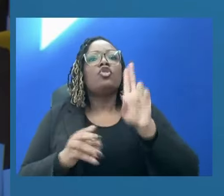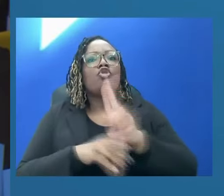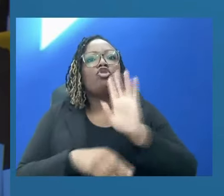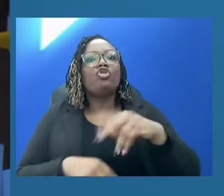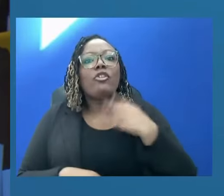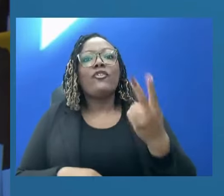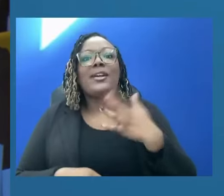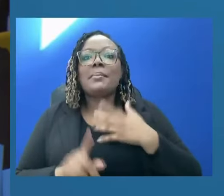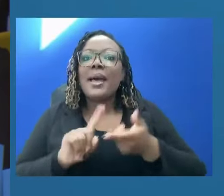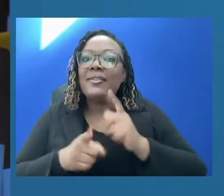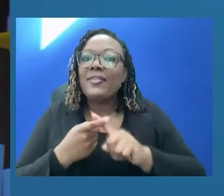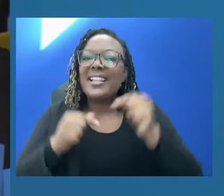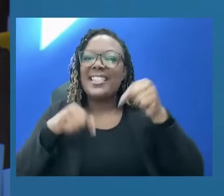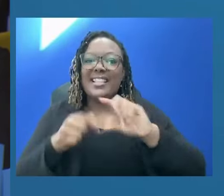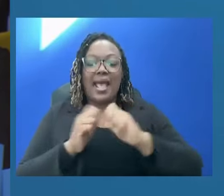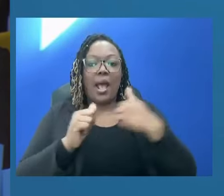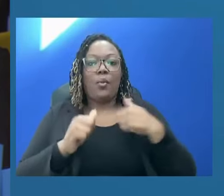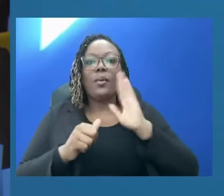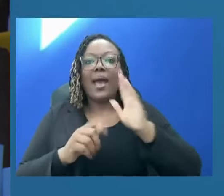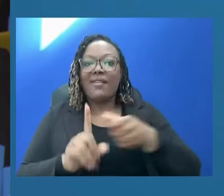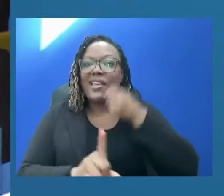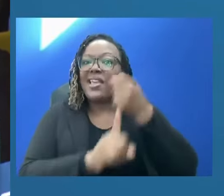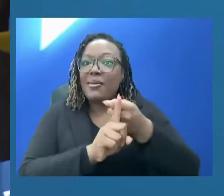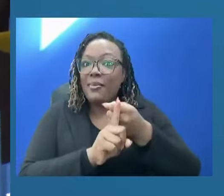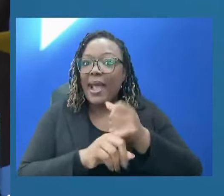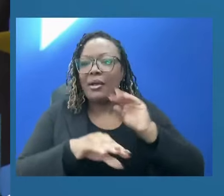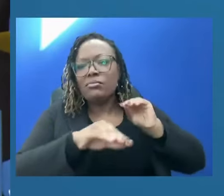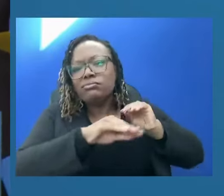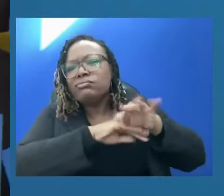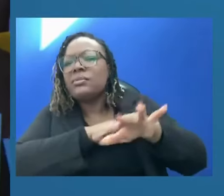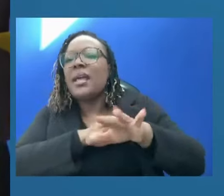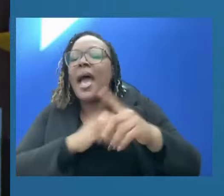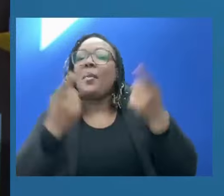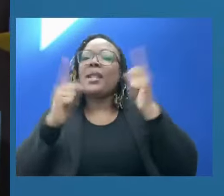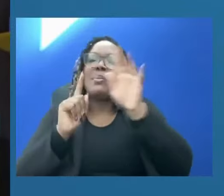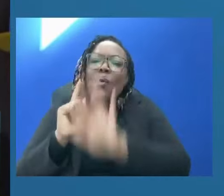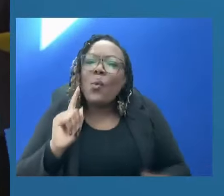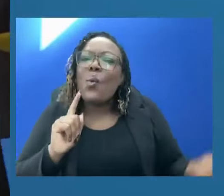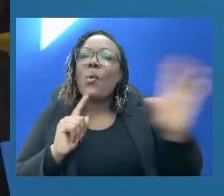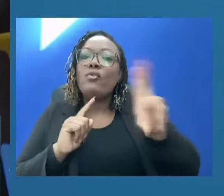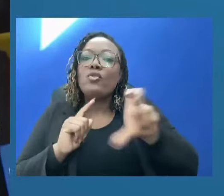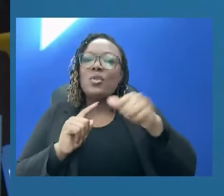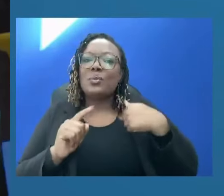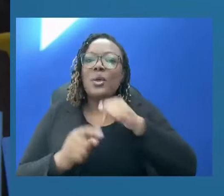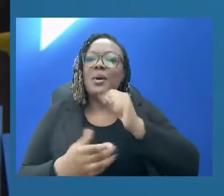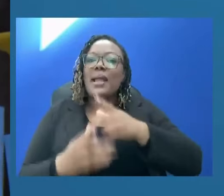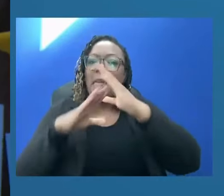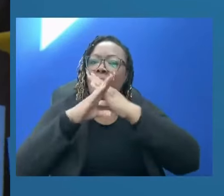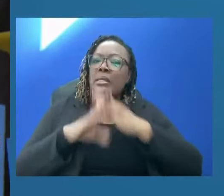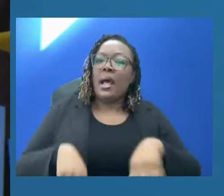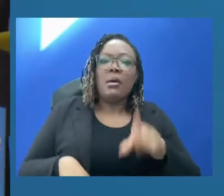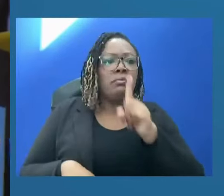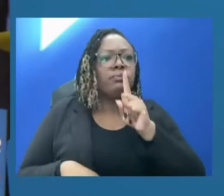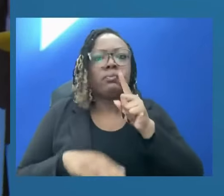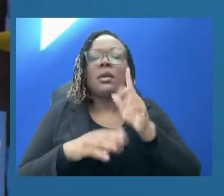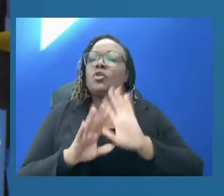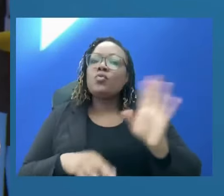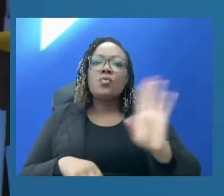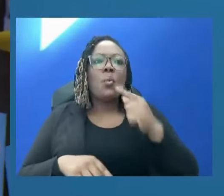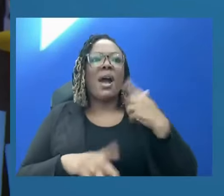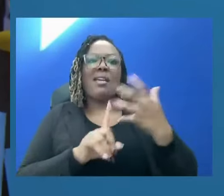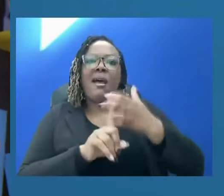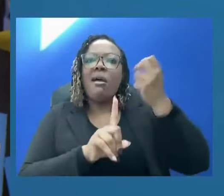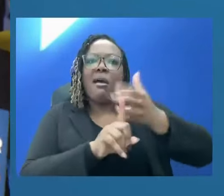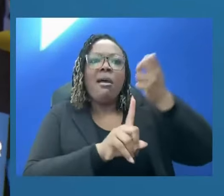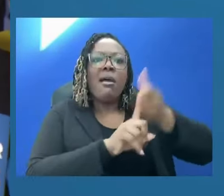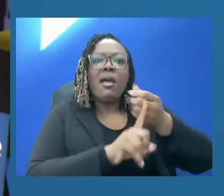my friends. This is how we're going to have an effect. And I want this done all over the country. We will not be silenced while they take away